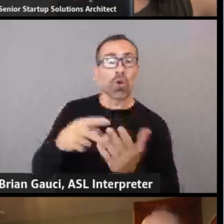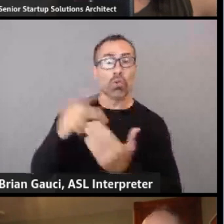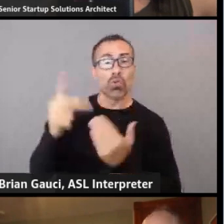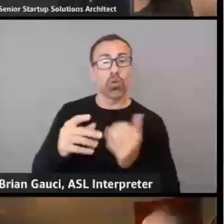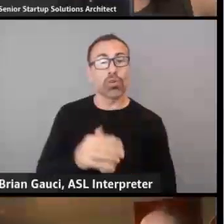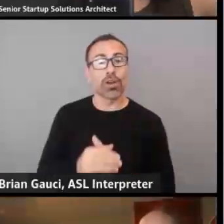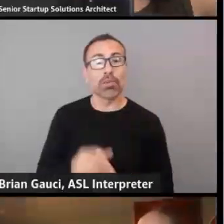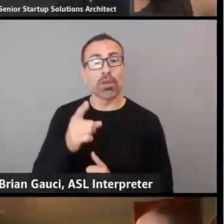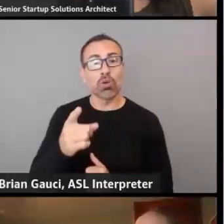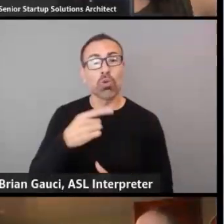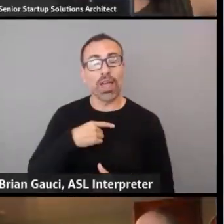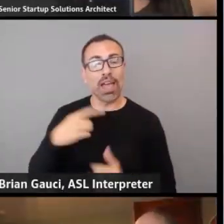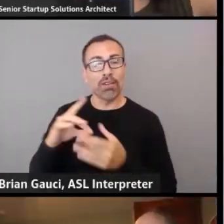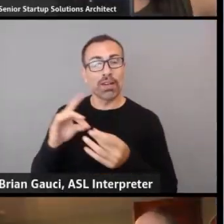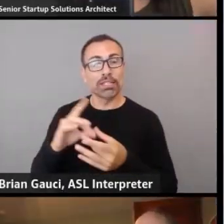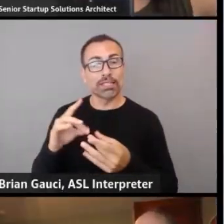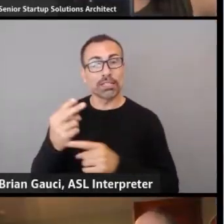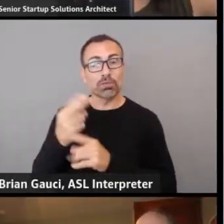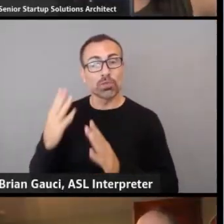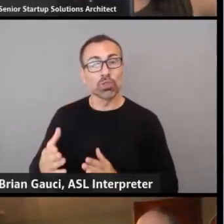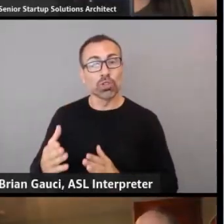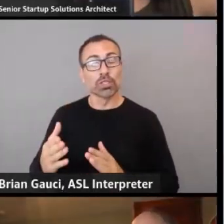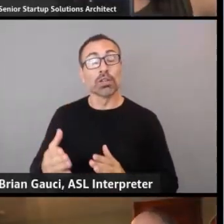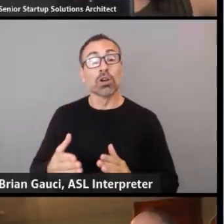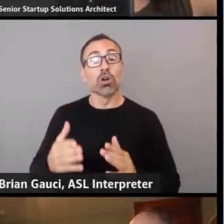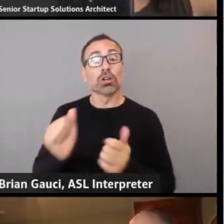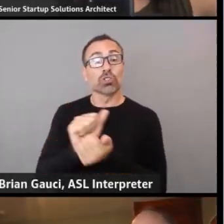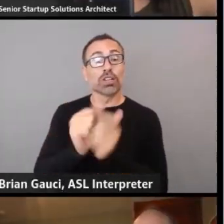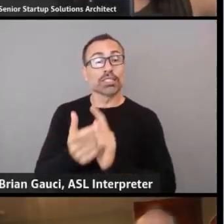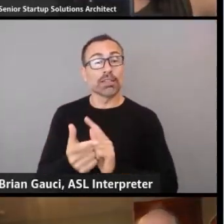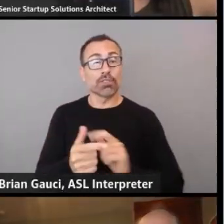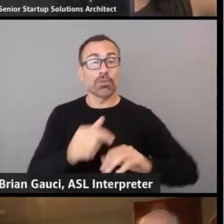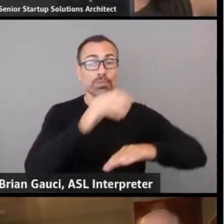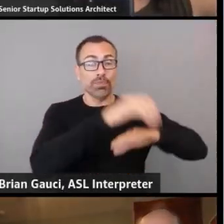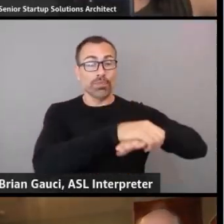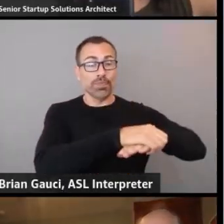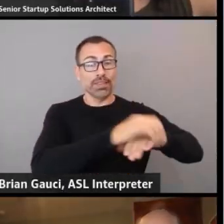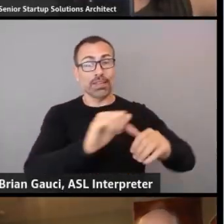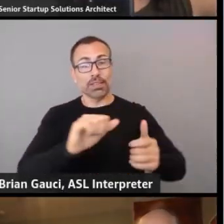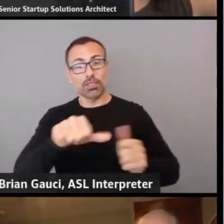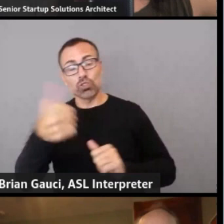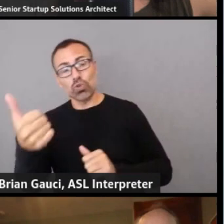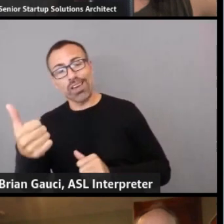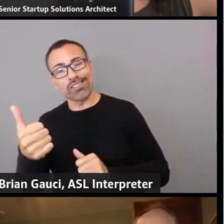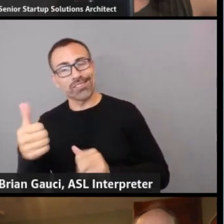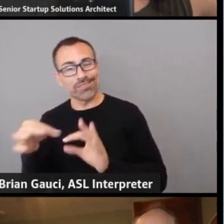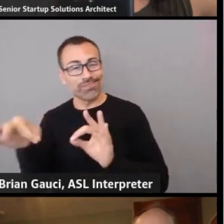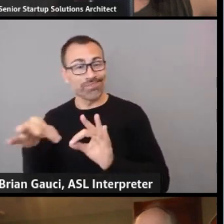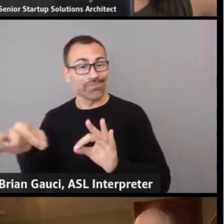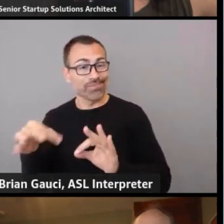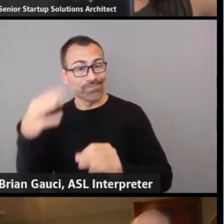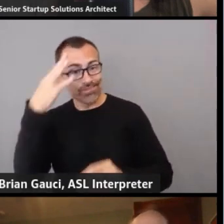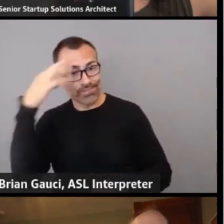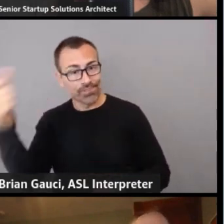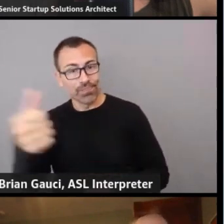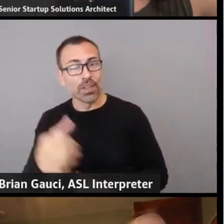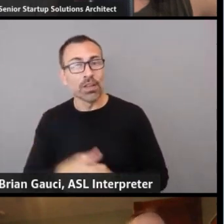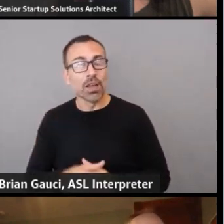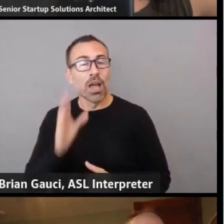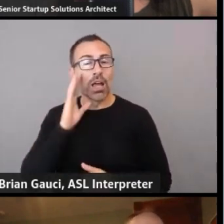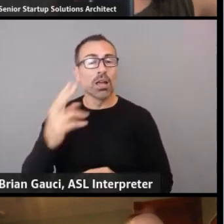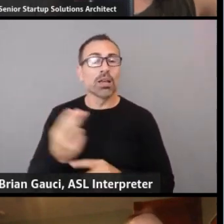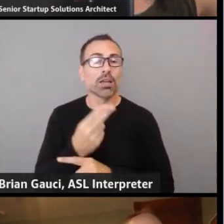from the user, and we're going to translate it from English to some other language that we're going to choose. And it's going to use the